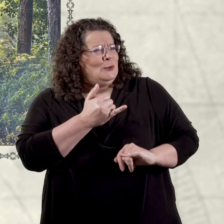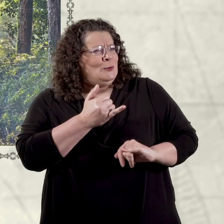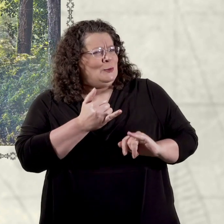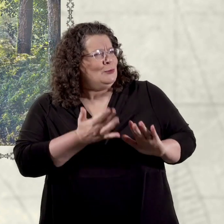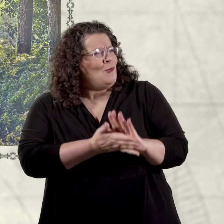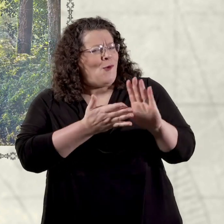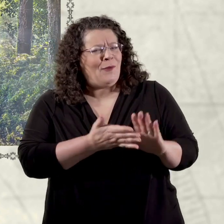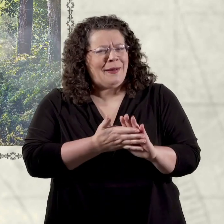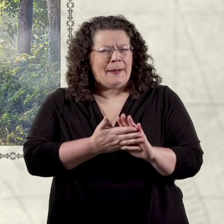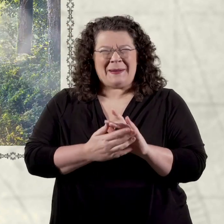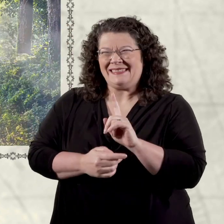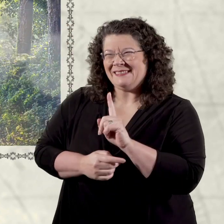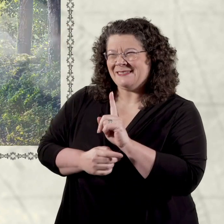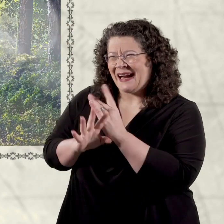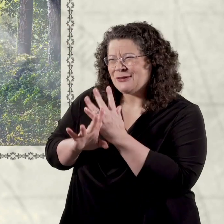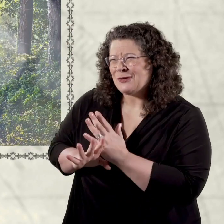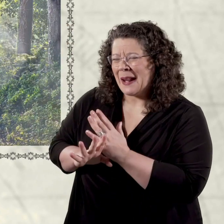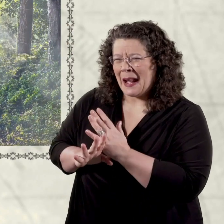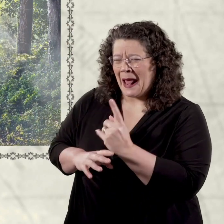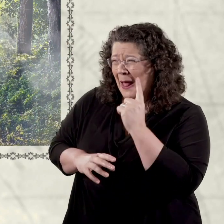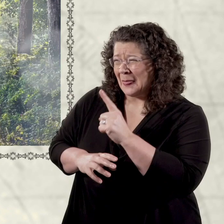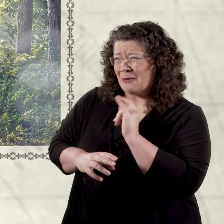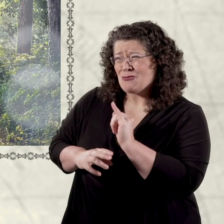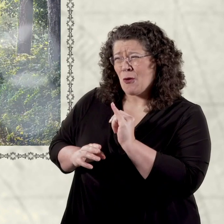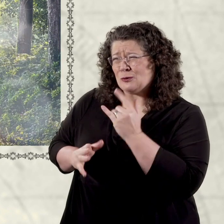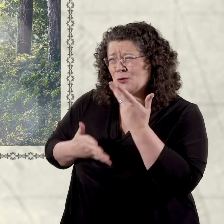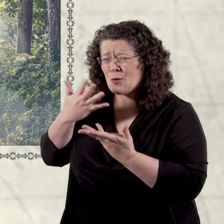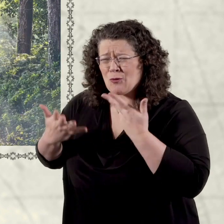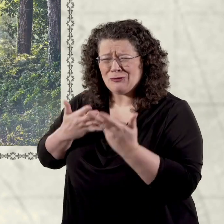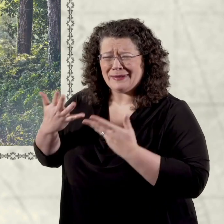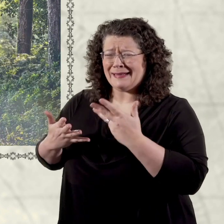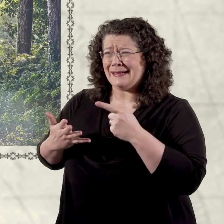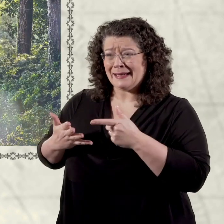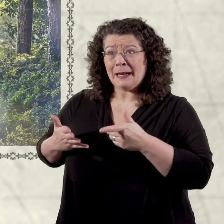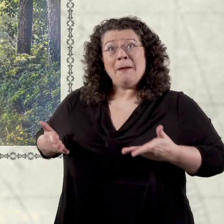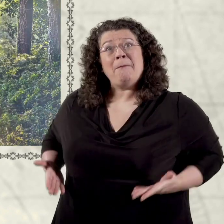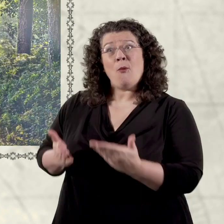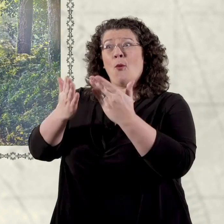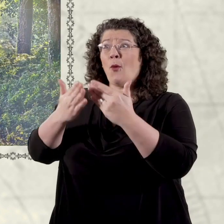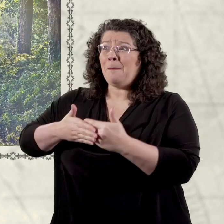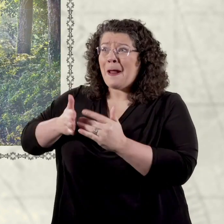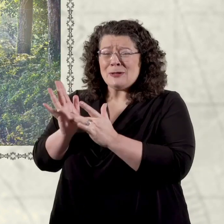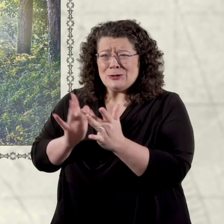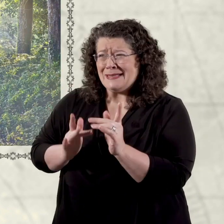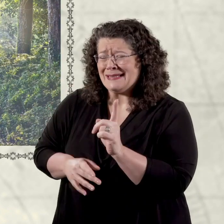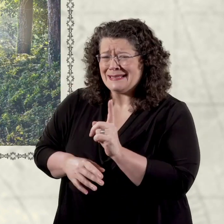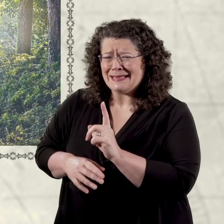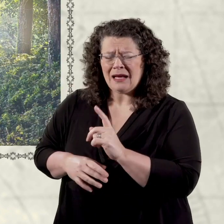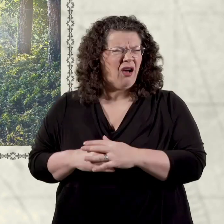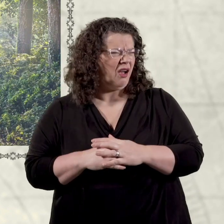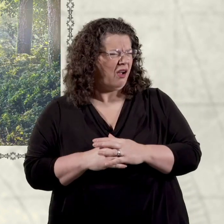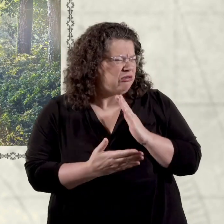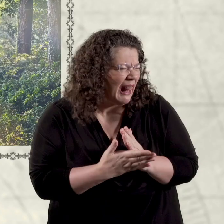joy. Angel, wrong story. This isn't the birth of baby Jesus. Oh,